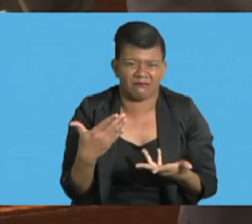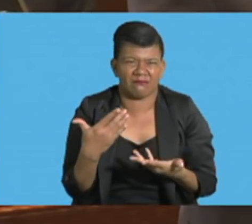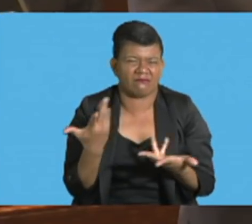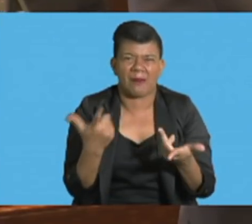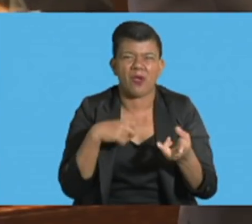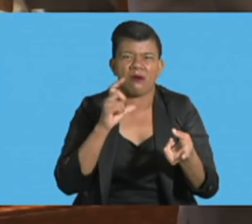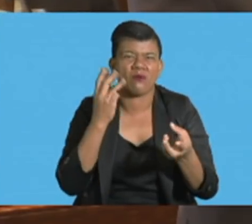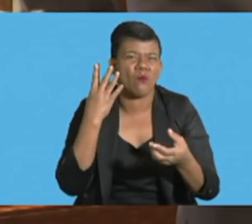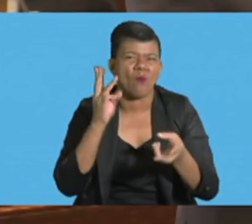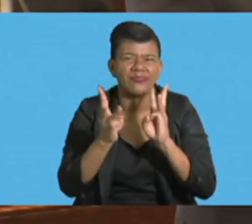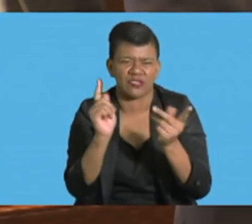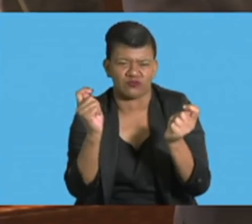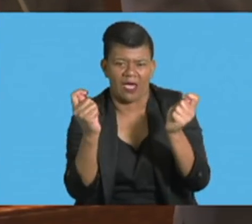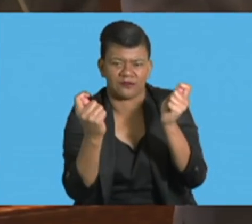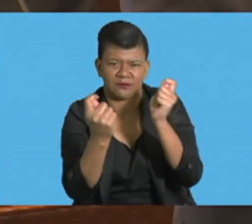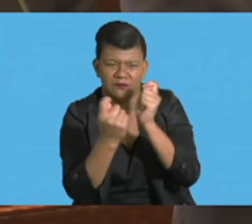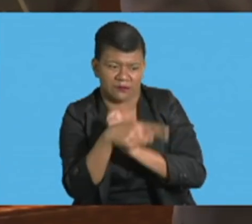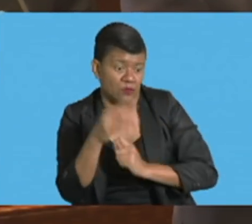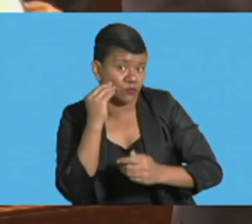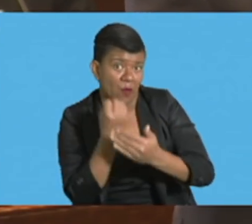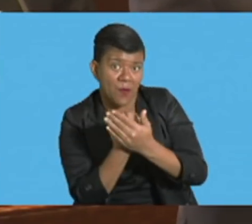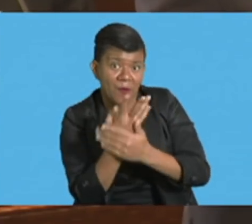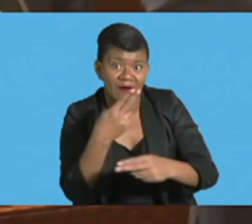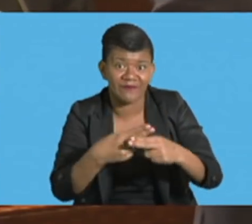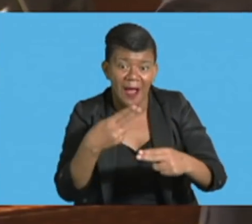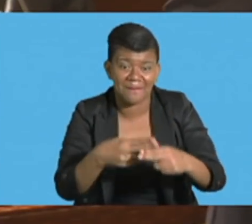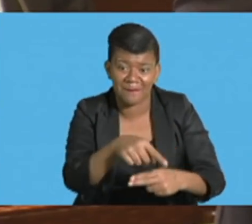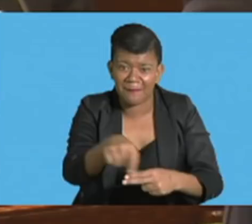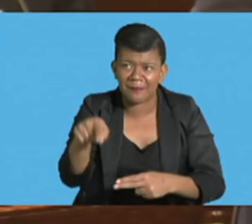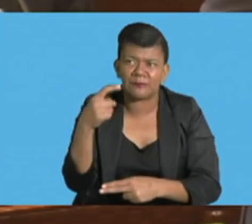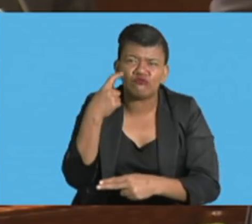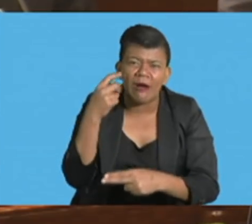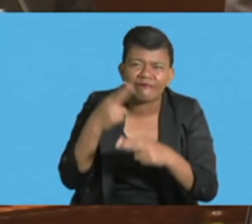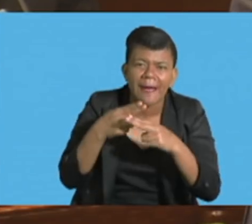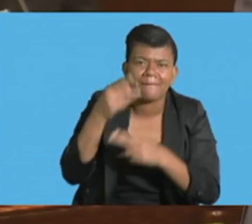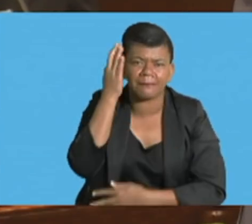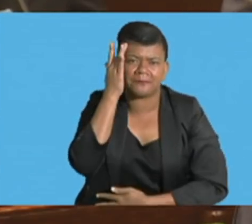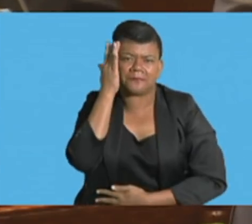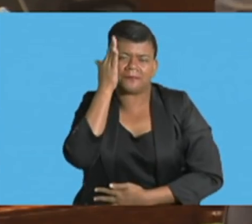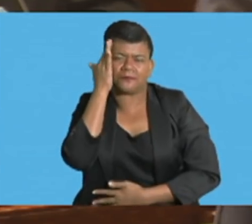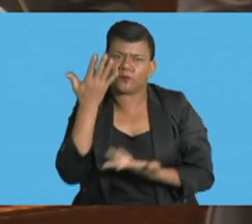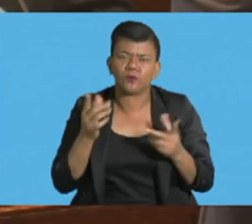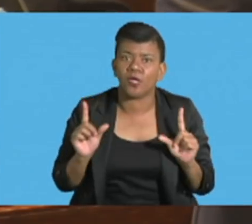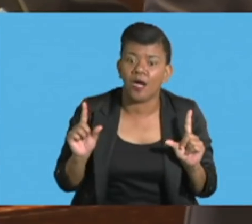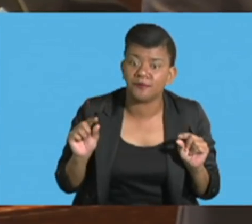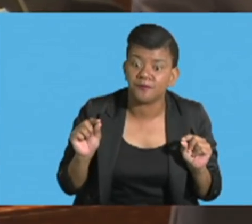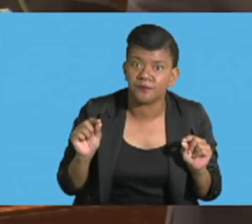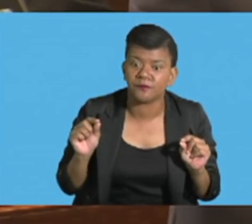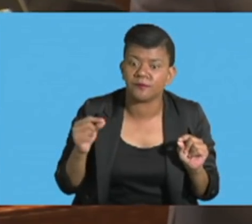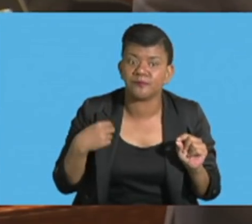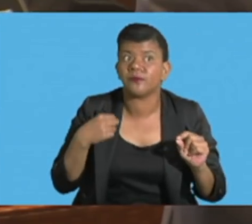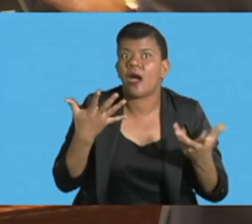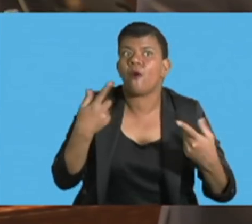variability, Fijian cane farmers risk being squeezed out by the big boys in India, in Brazil, in